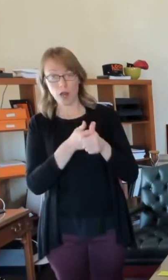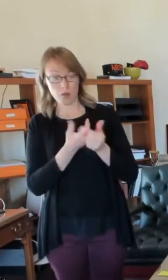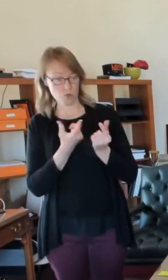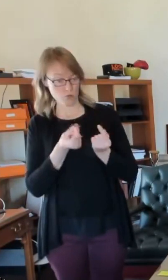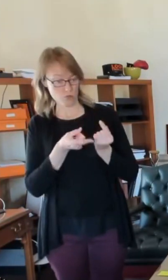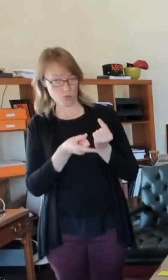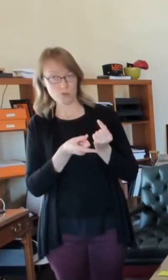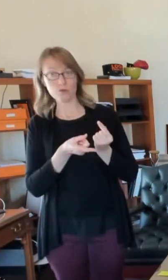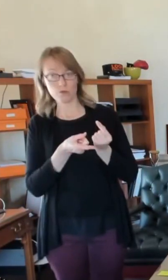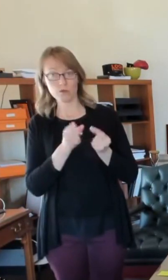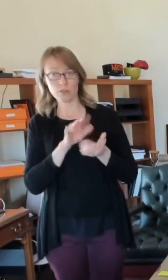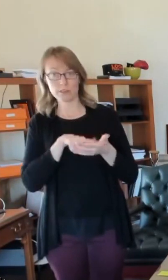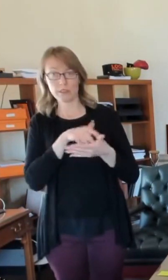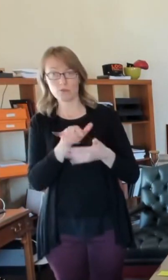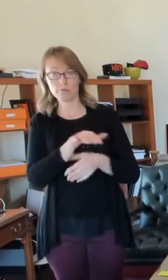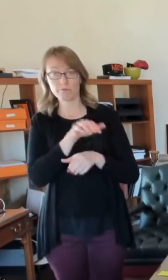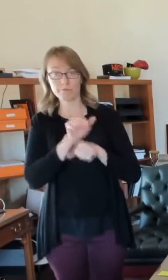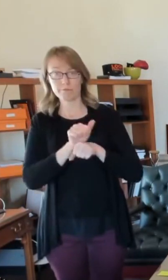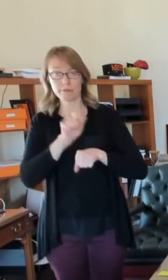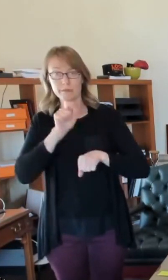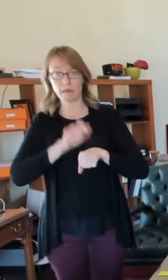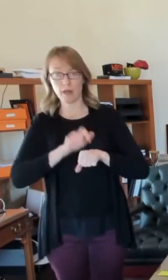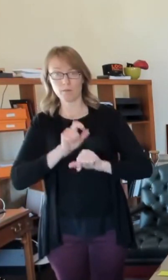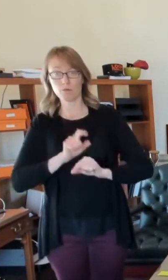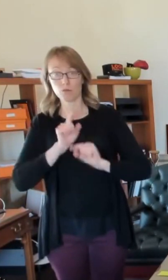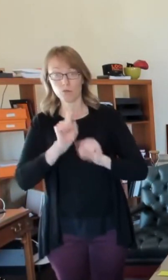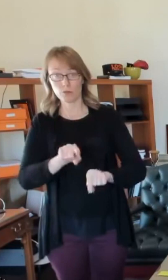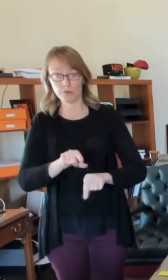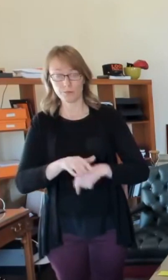we go along here. One of the things that we know is that